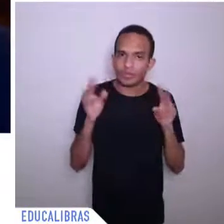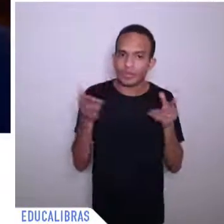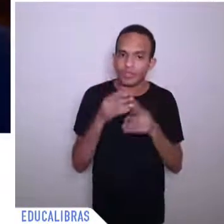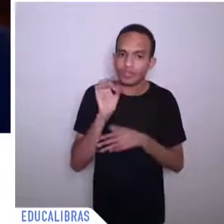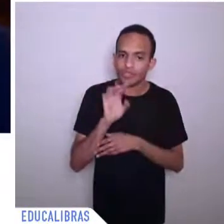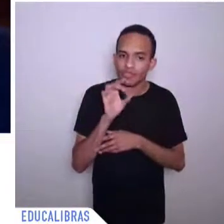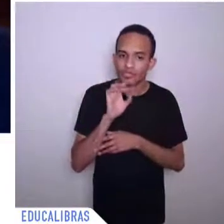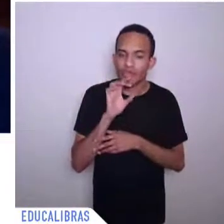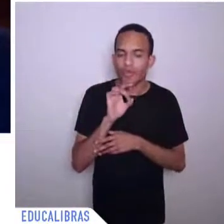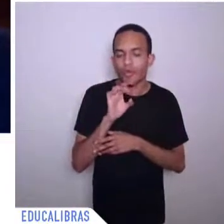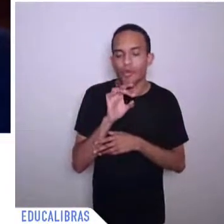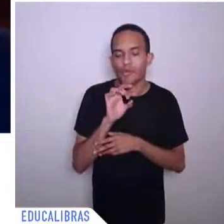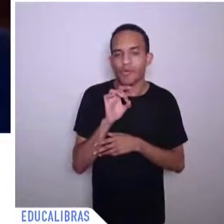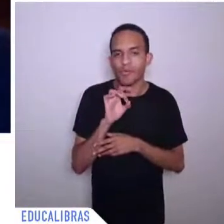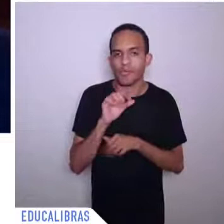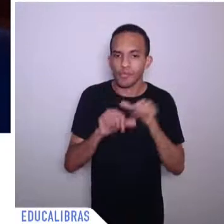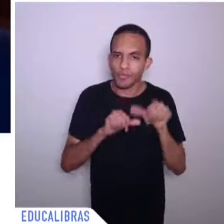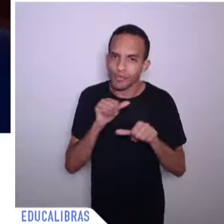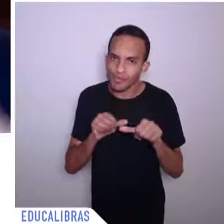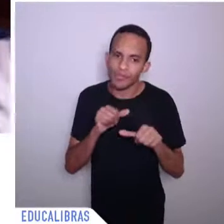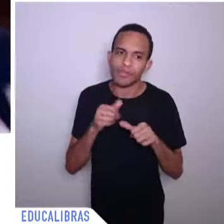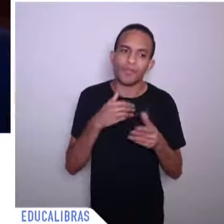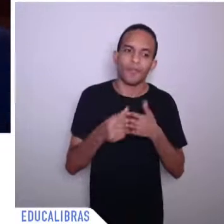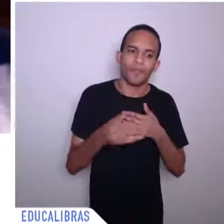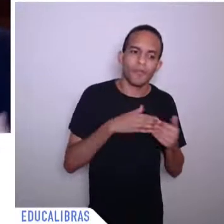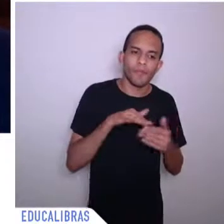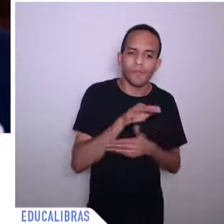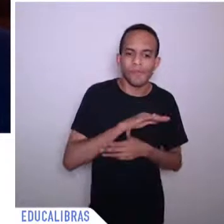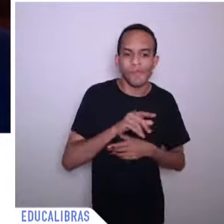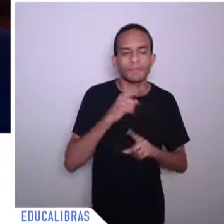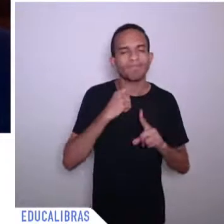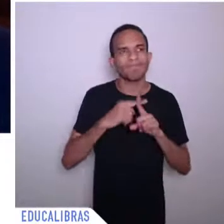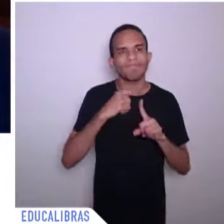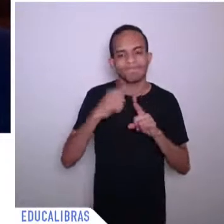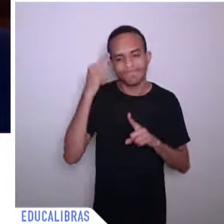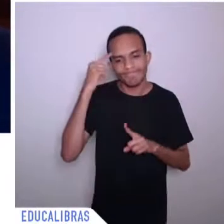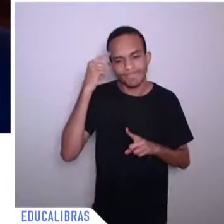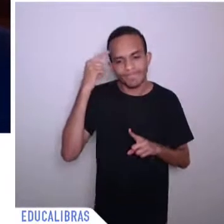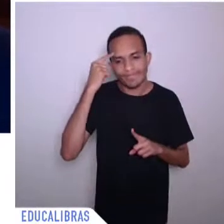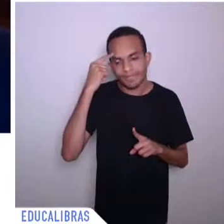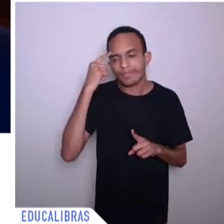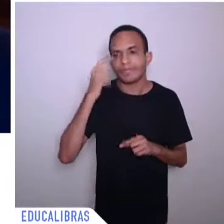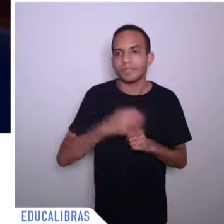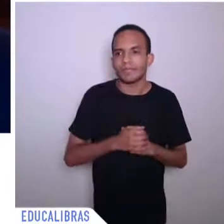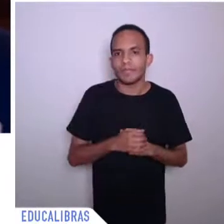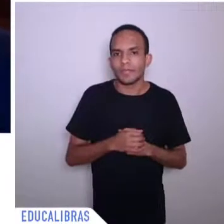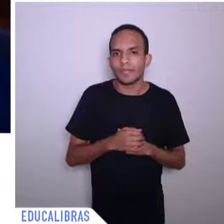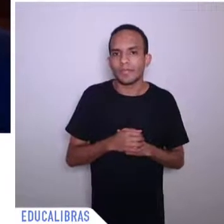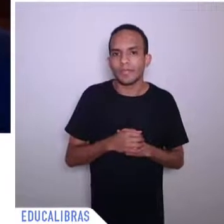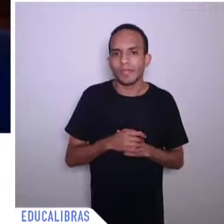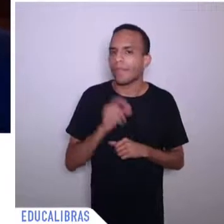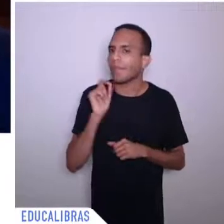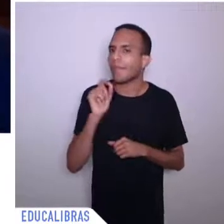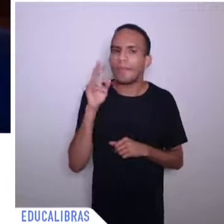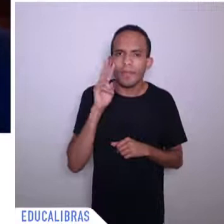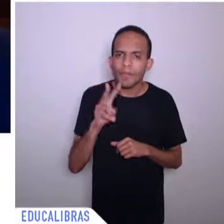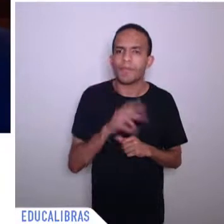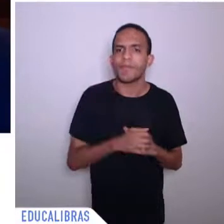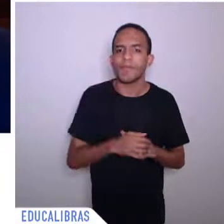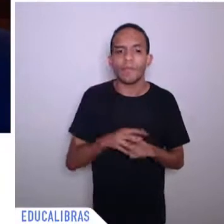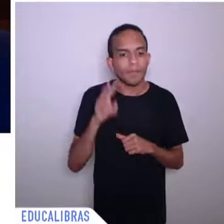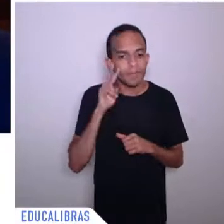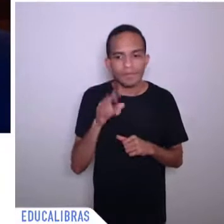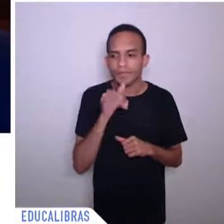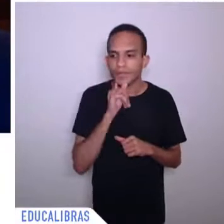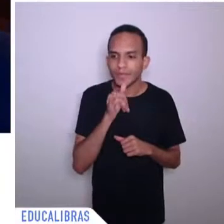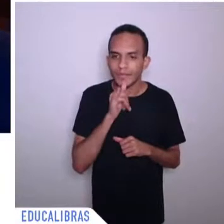so well for some other things. What I see now, just to say something more optimistic,